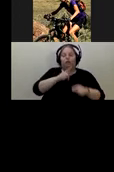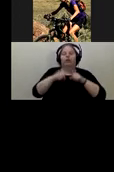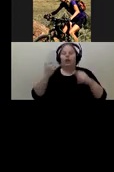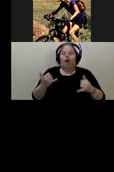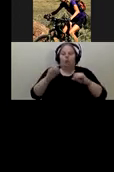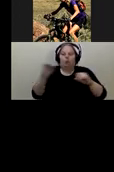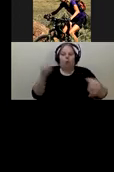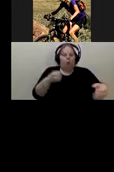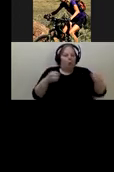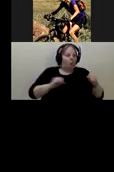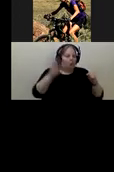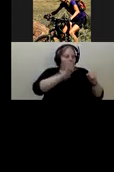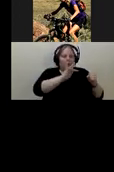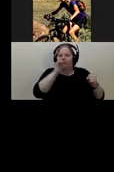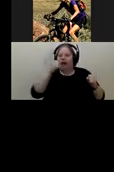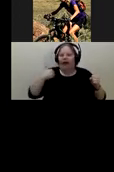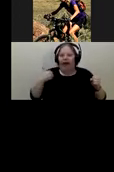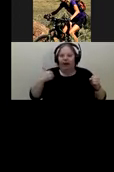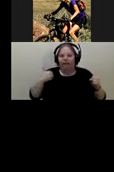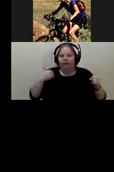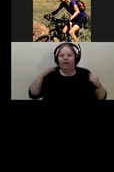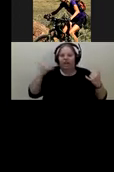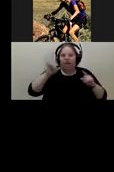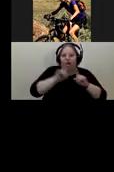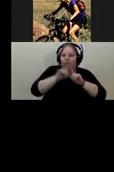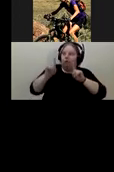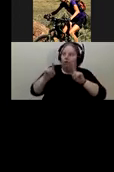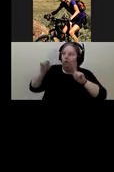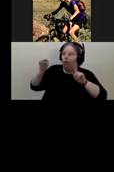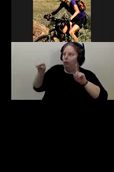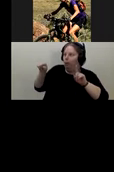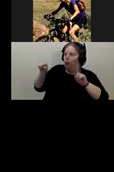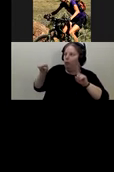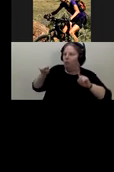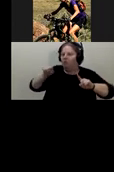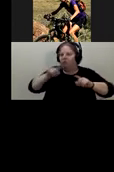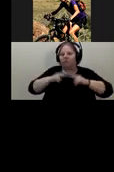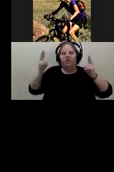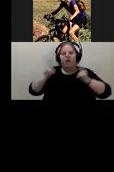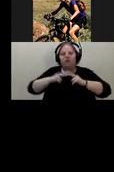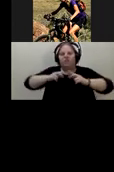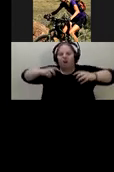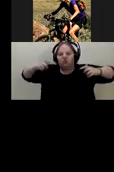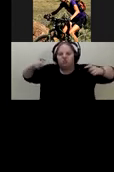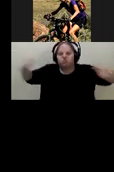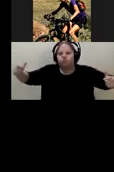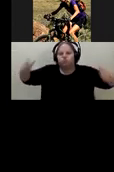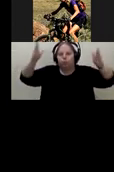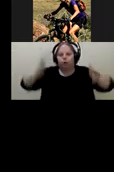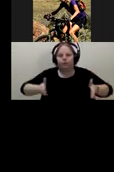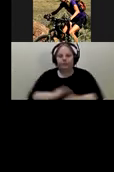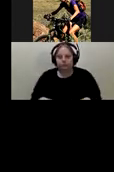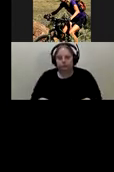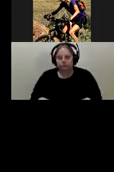no lever. This time next to you is a very, very, very large person,